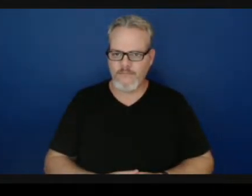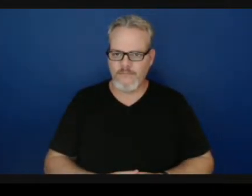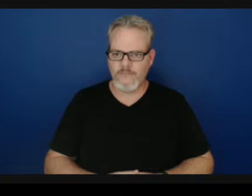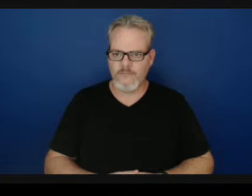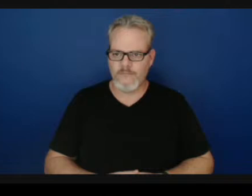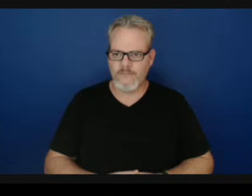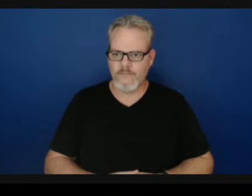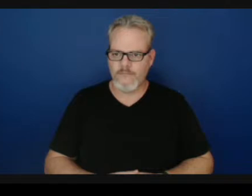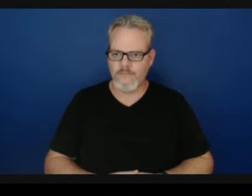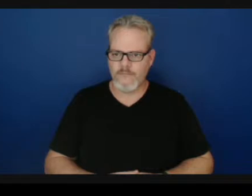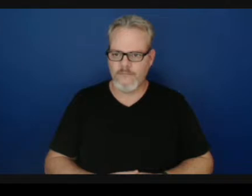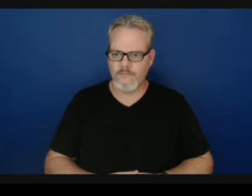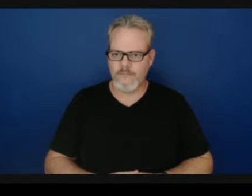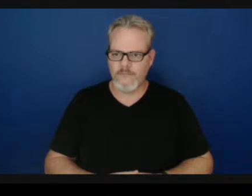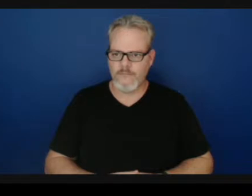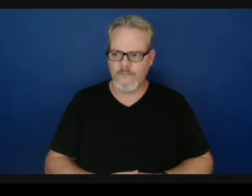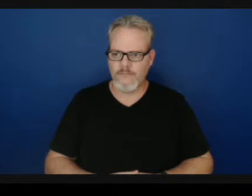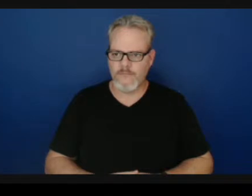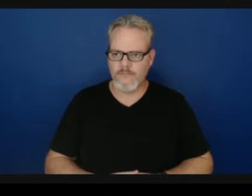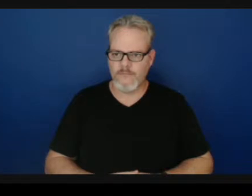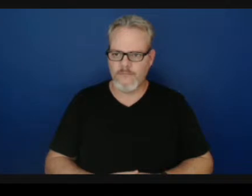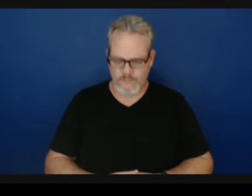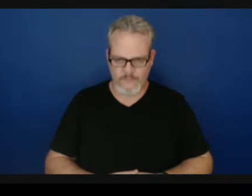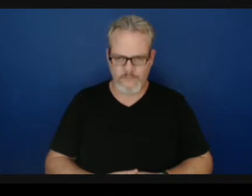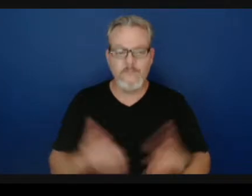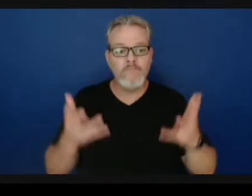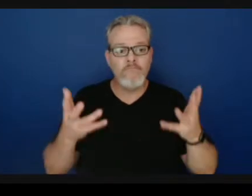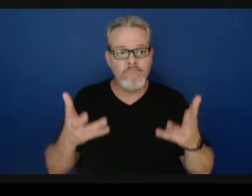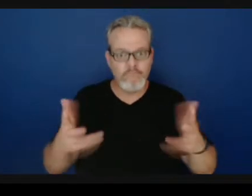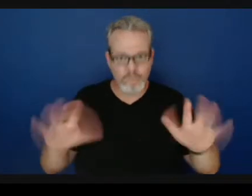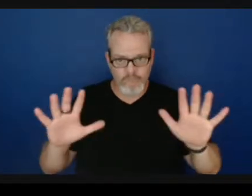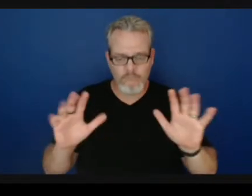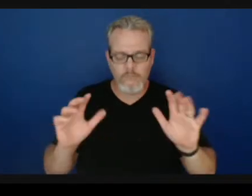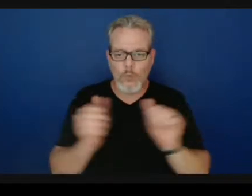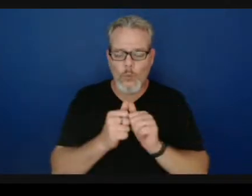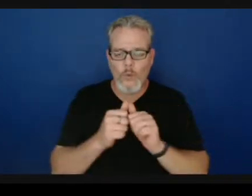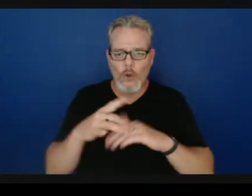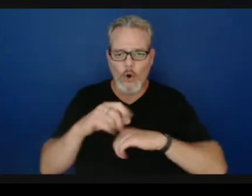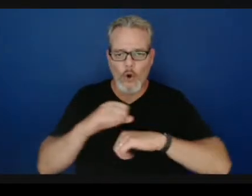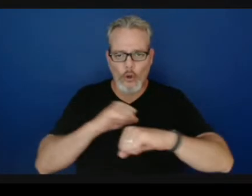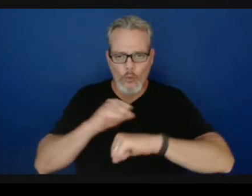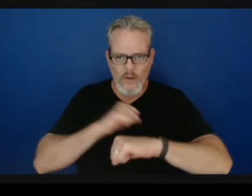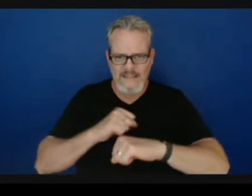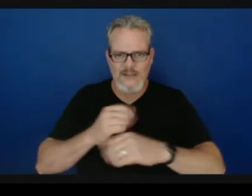So, okay, that's all those earthquakes. I think we can finish up the monitoring with our